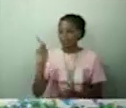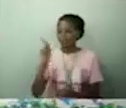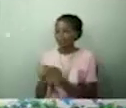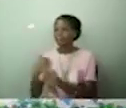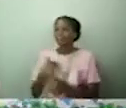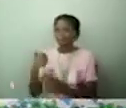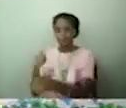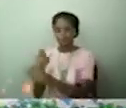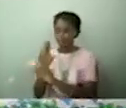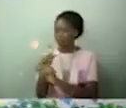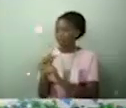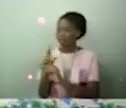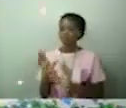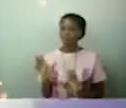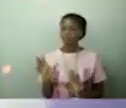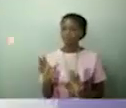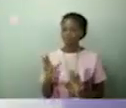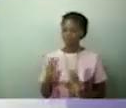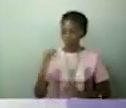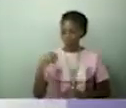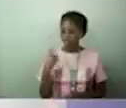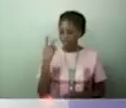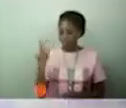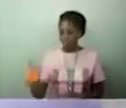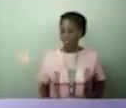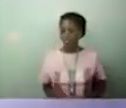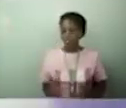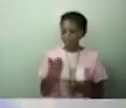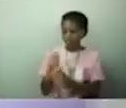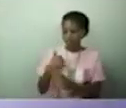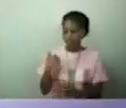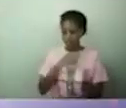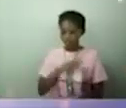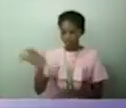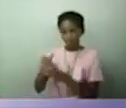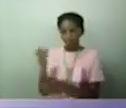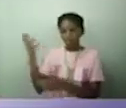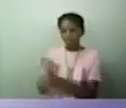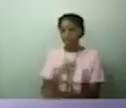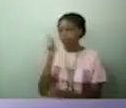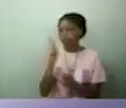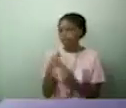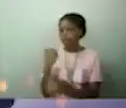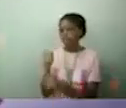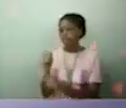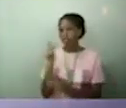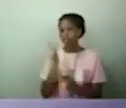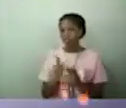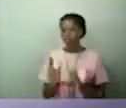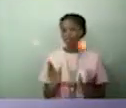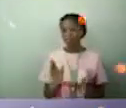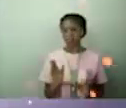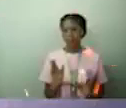And you don't excuse anybody. Now make them run out to what thing. The Bible said that a good tree cannot produce bad